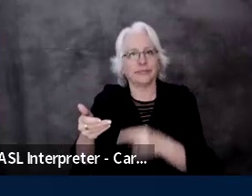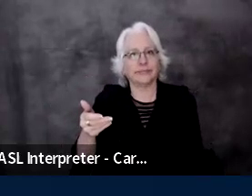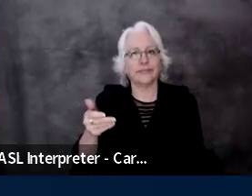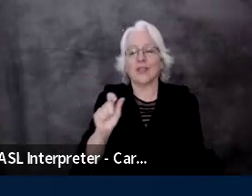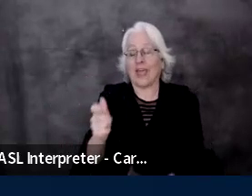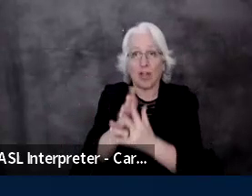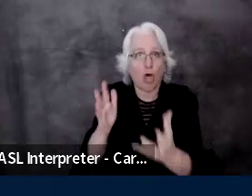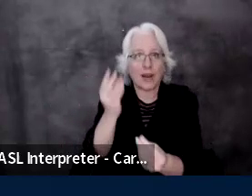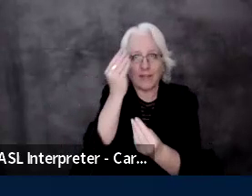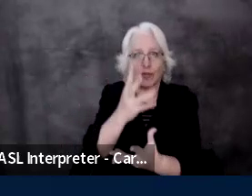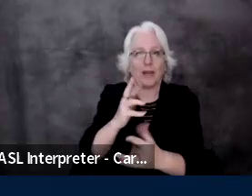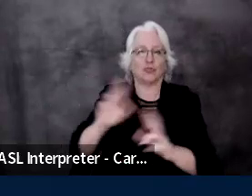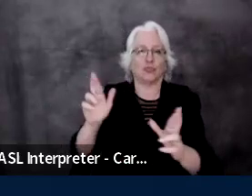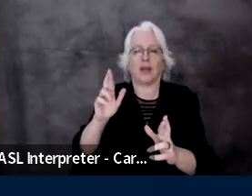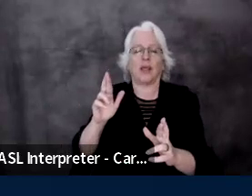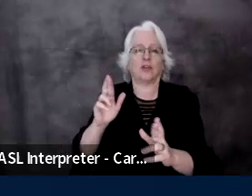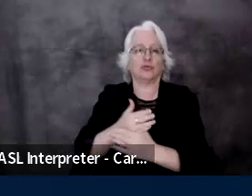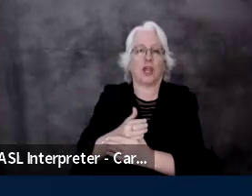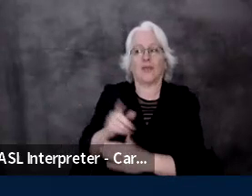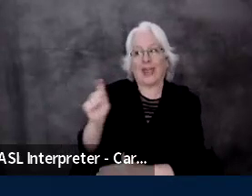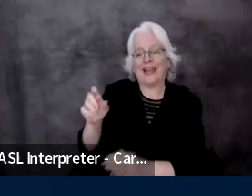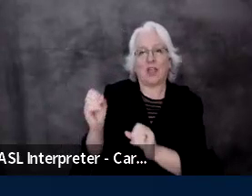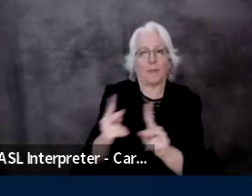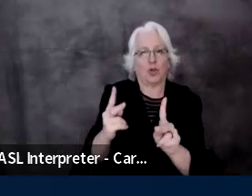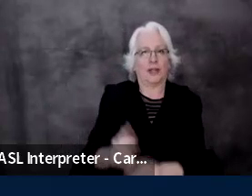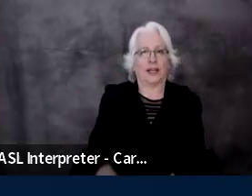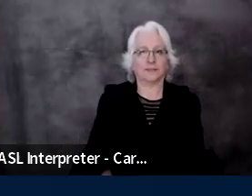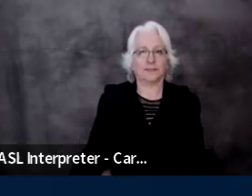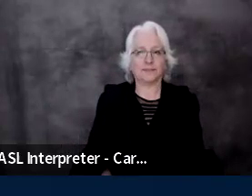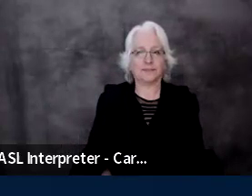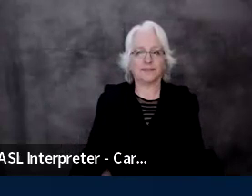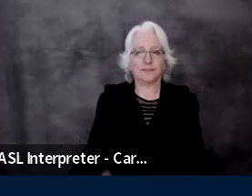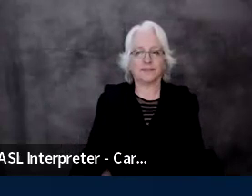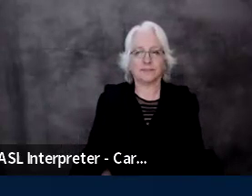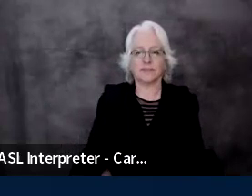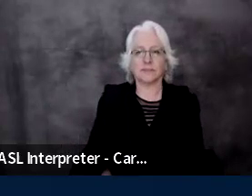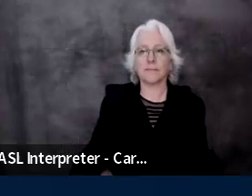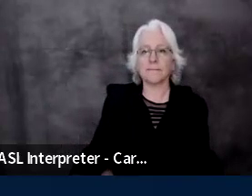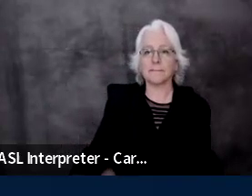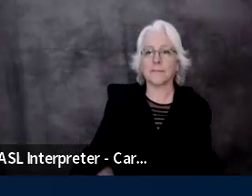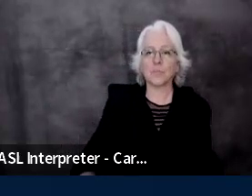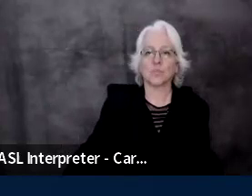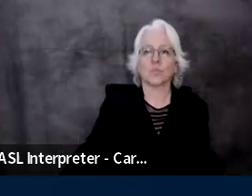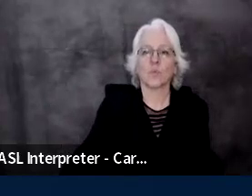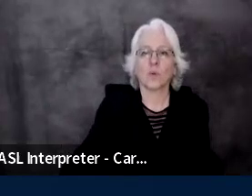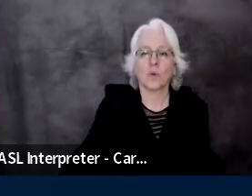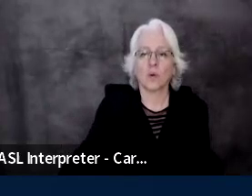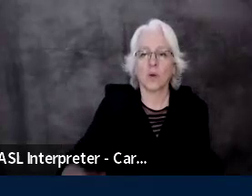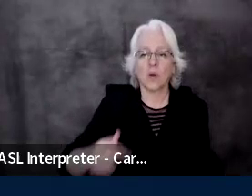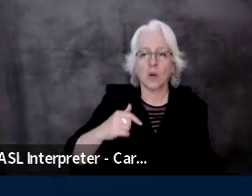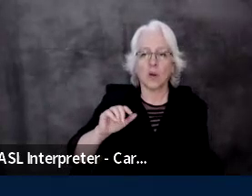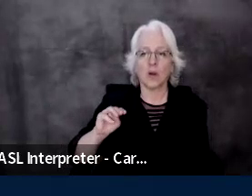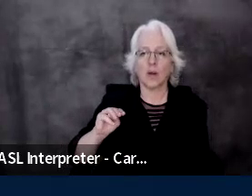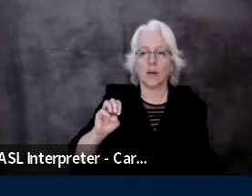share. They just need the opportunities. The only thing I would add to that too is there's been a lot of